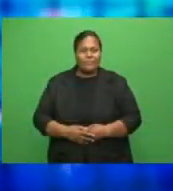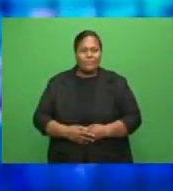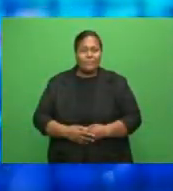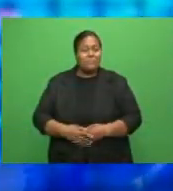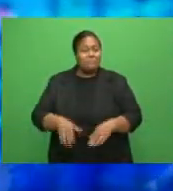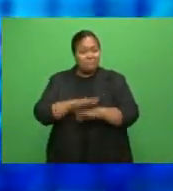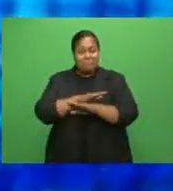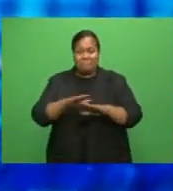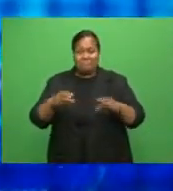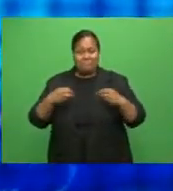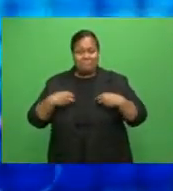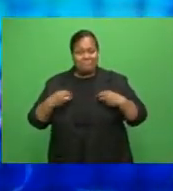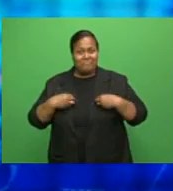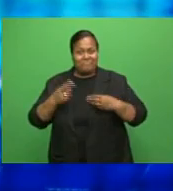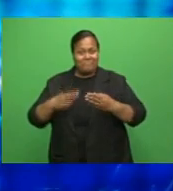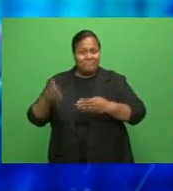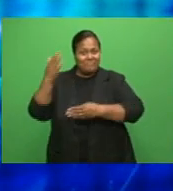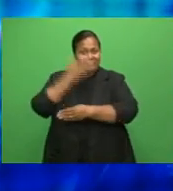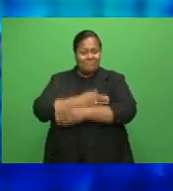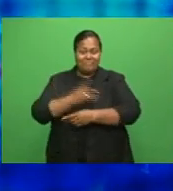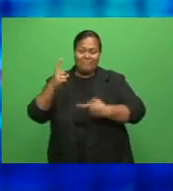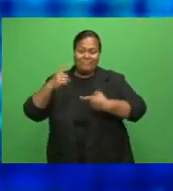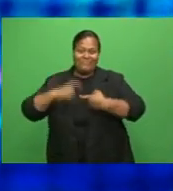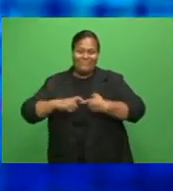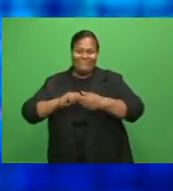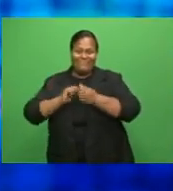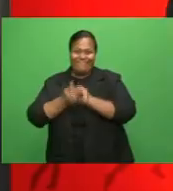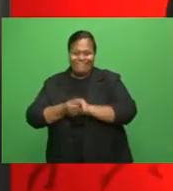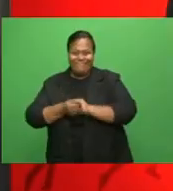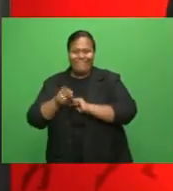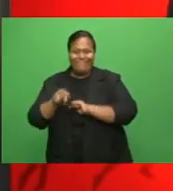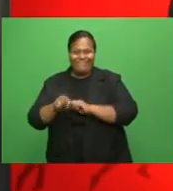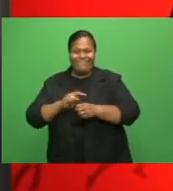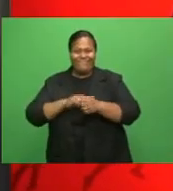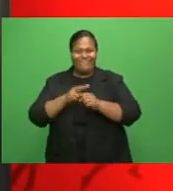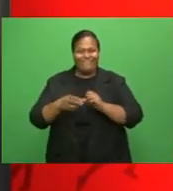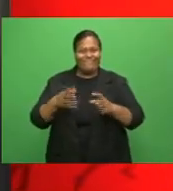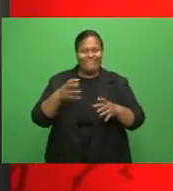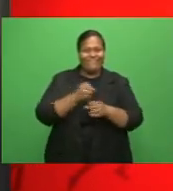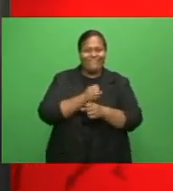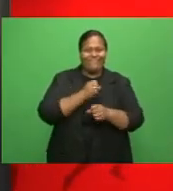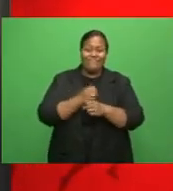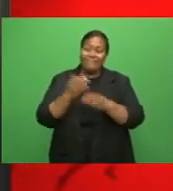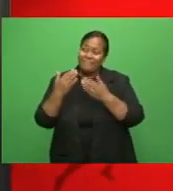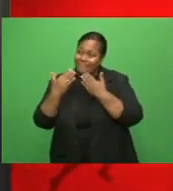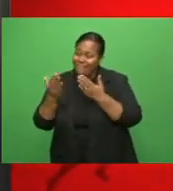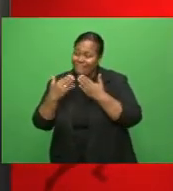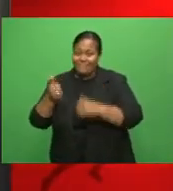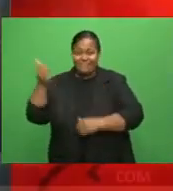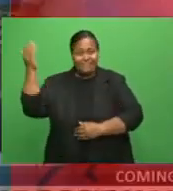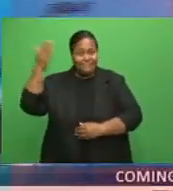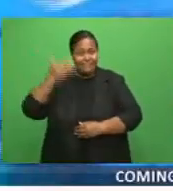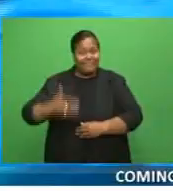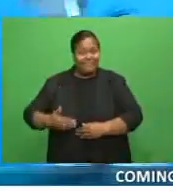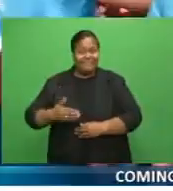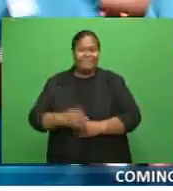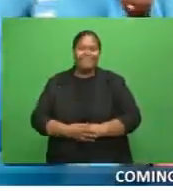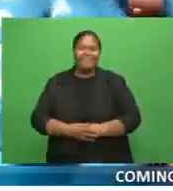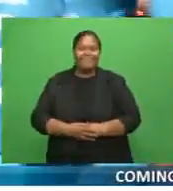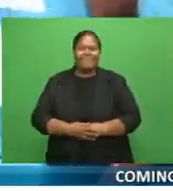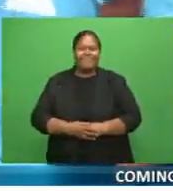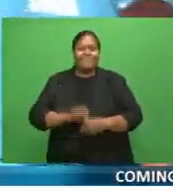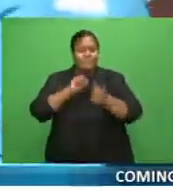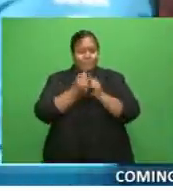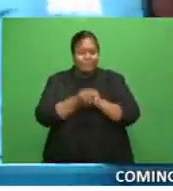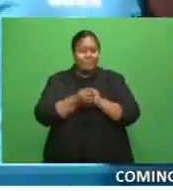That's it from Business Tonight. We now join Jamie with the latest in sports. Thank you, Whitney, and good evening. Ahead in sports, youngster